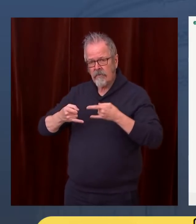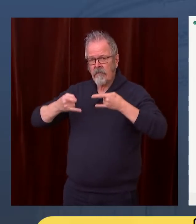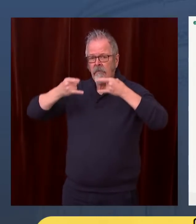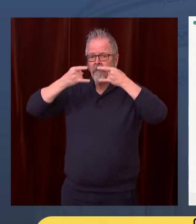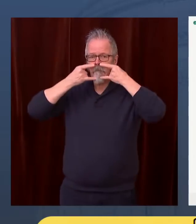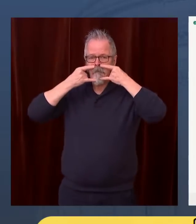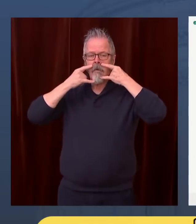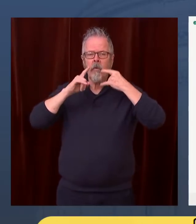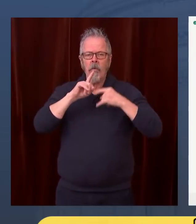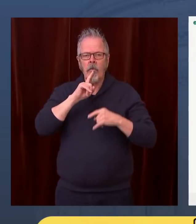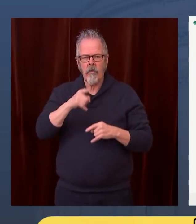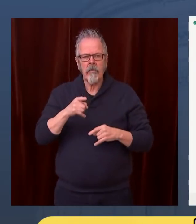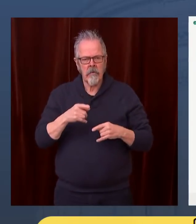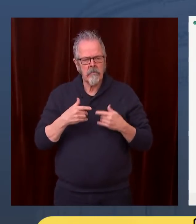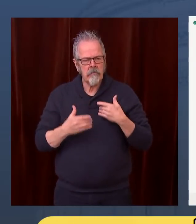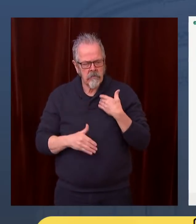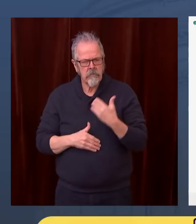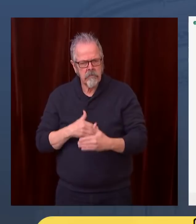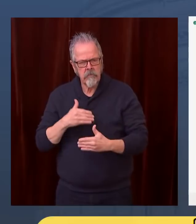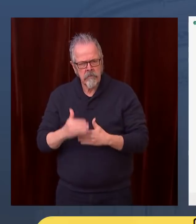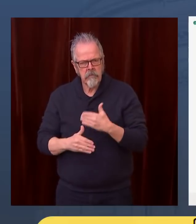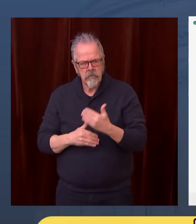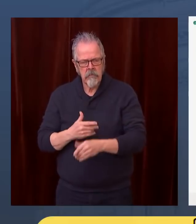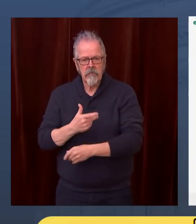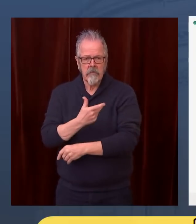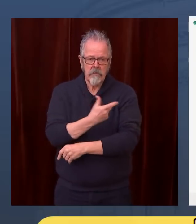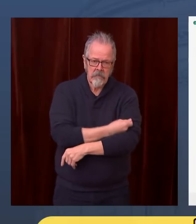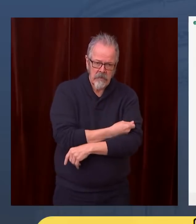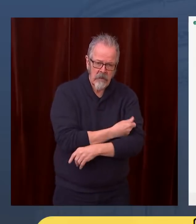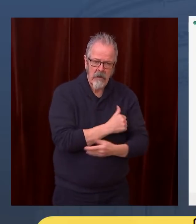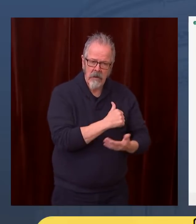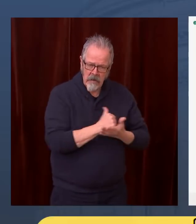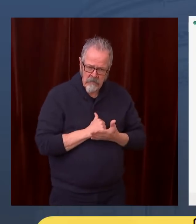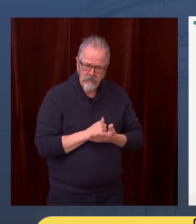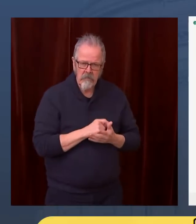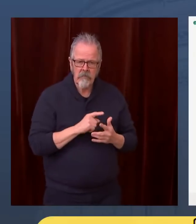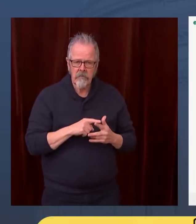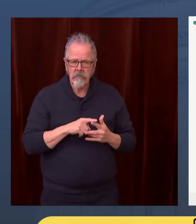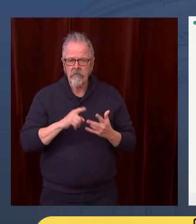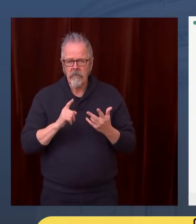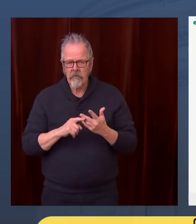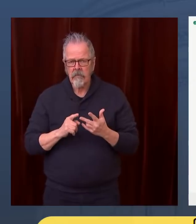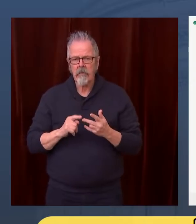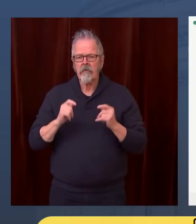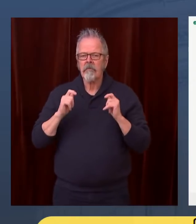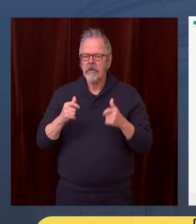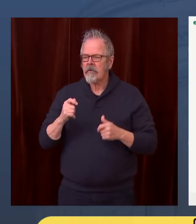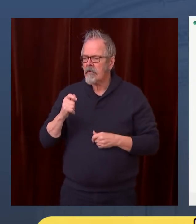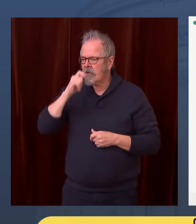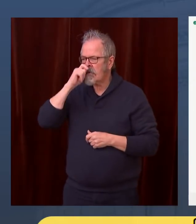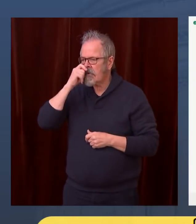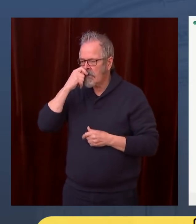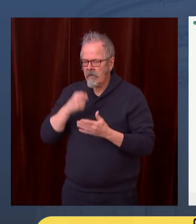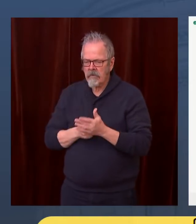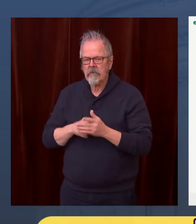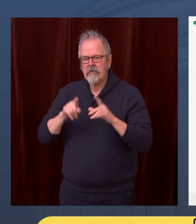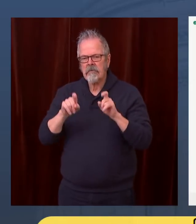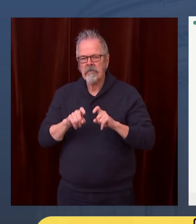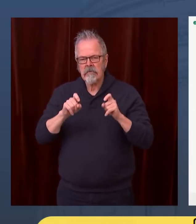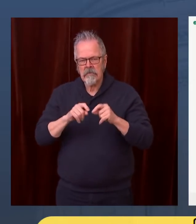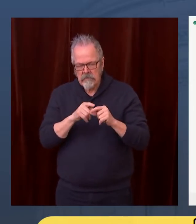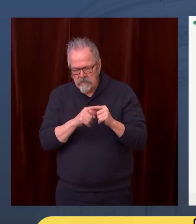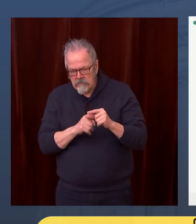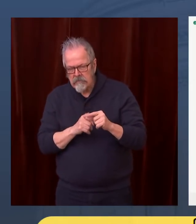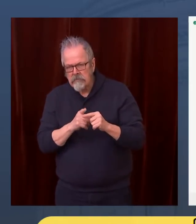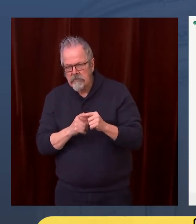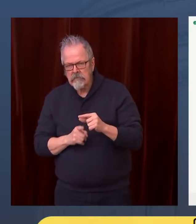had. But with subsequent vaccines, rapid testing, and what we know now about the ultimate science of this